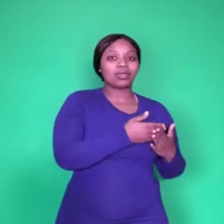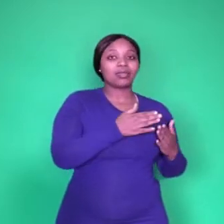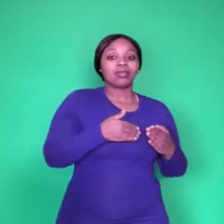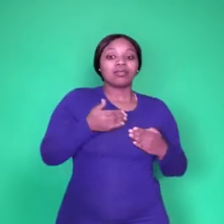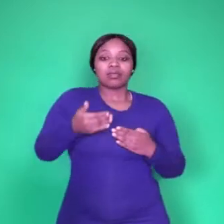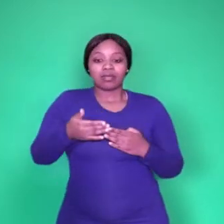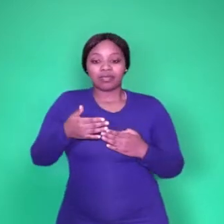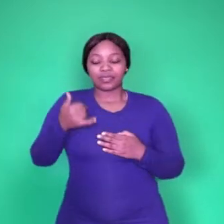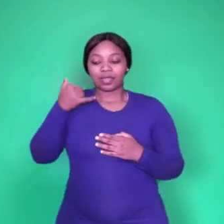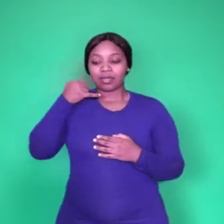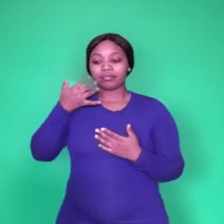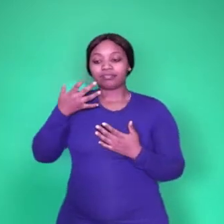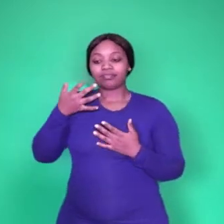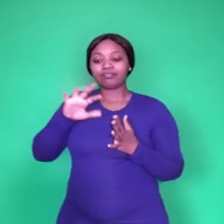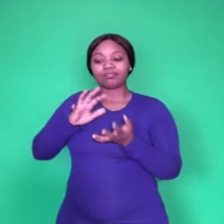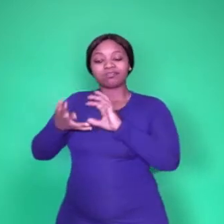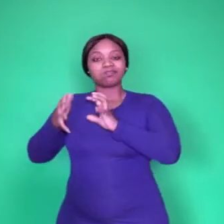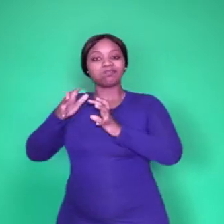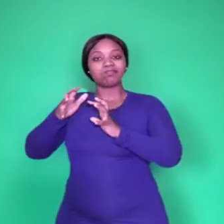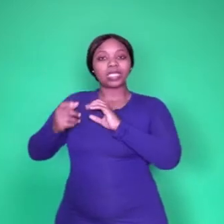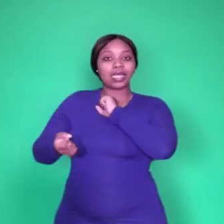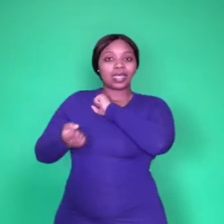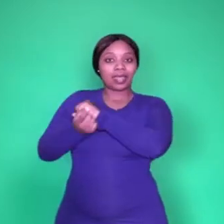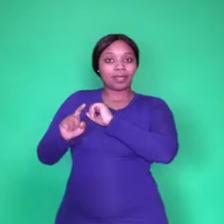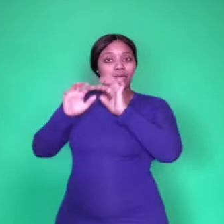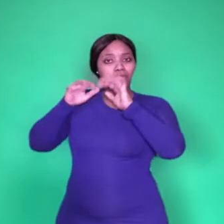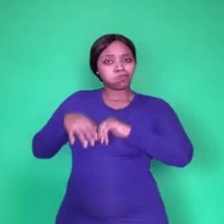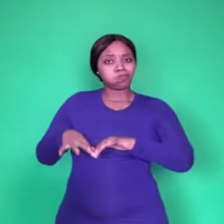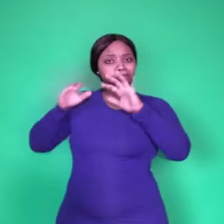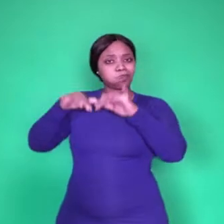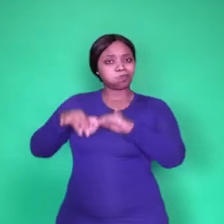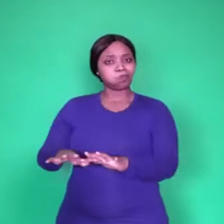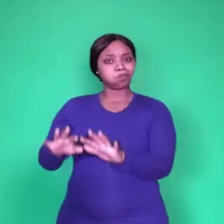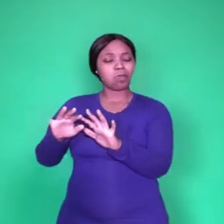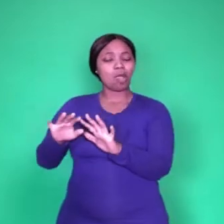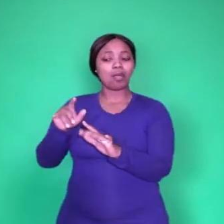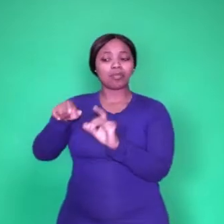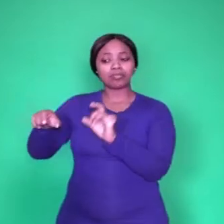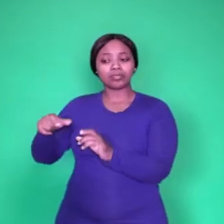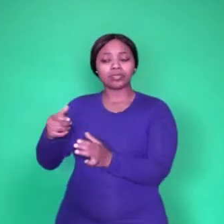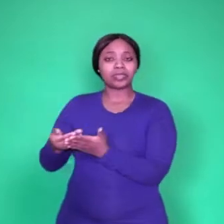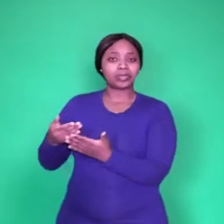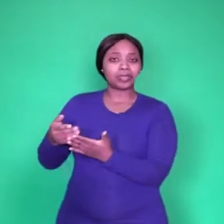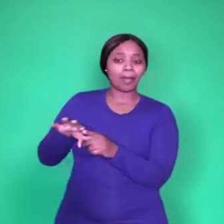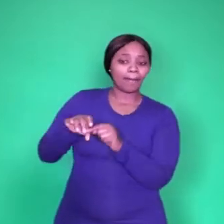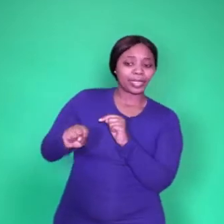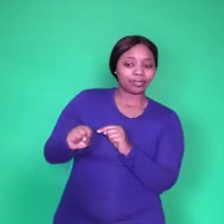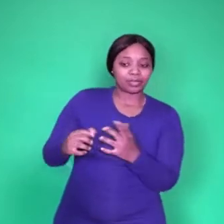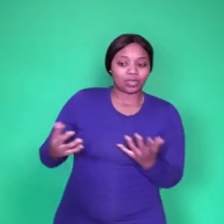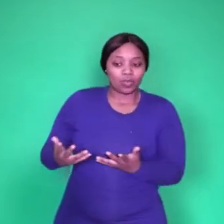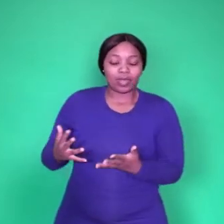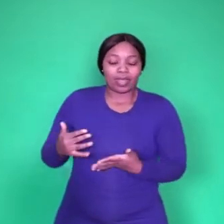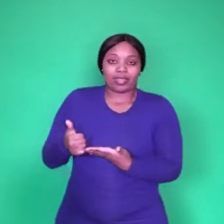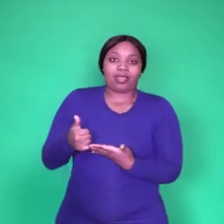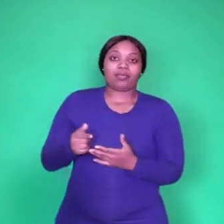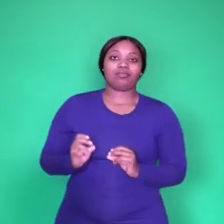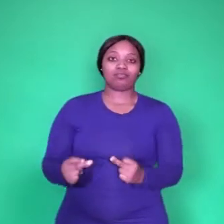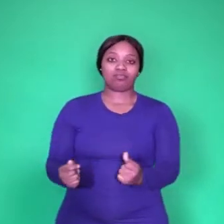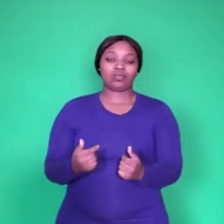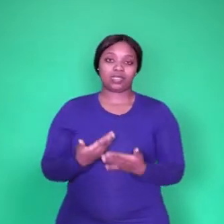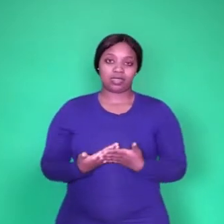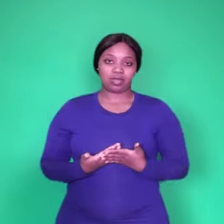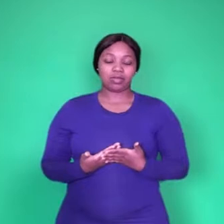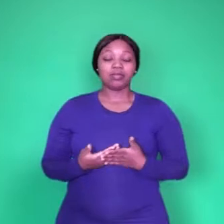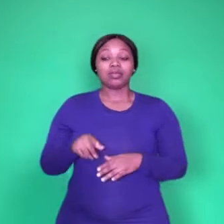least estimate where the people were located and then be able to assist them more quickly. And this